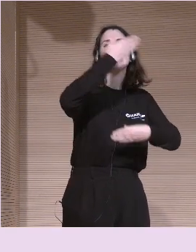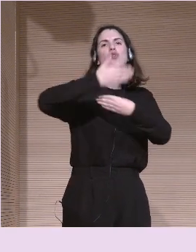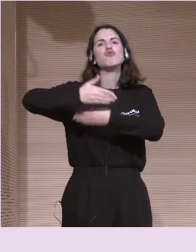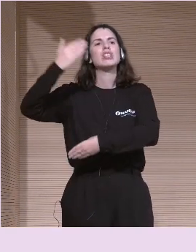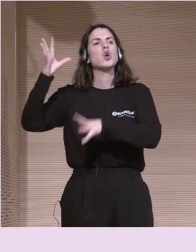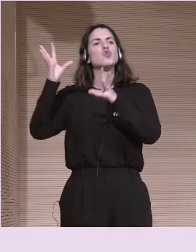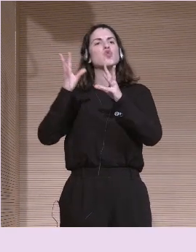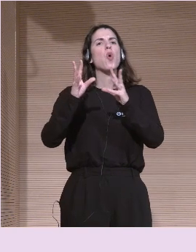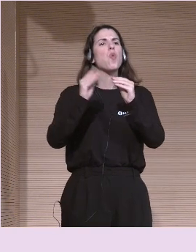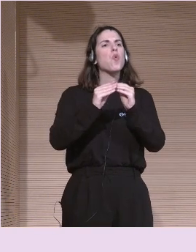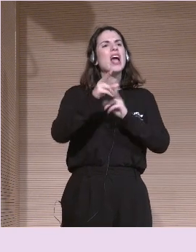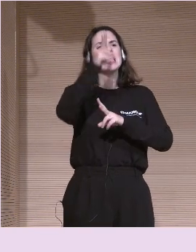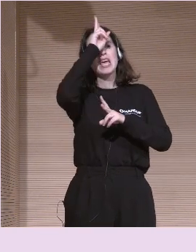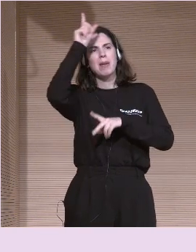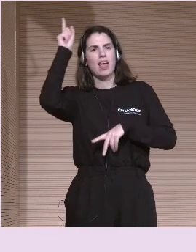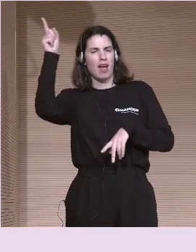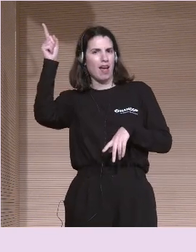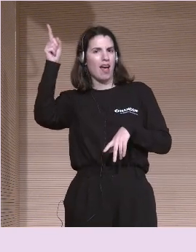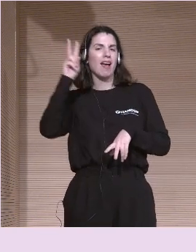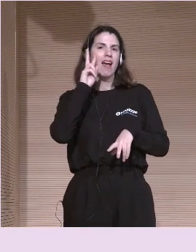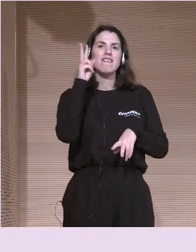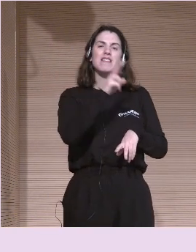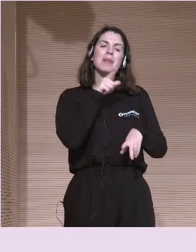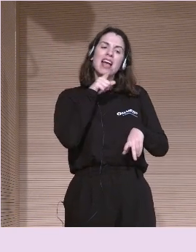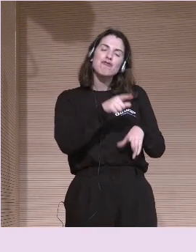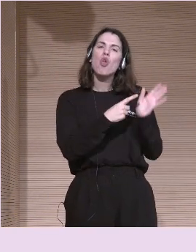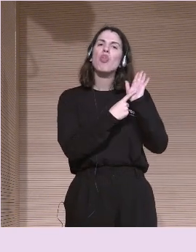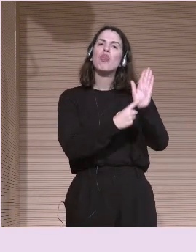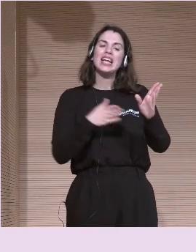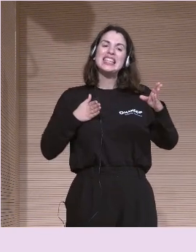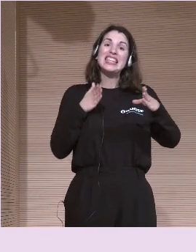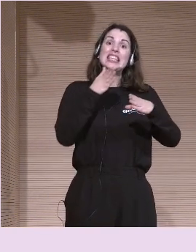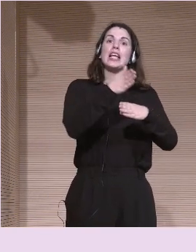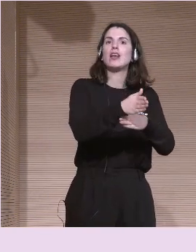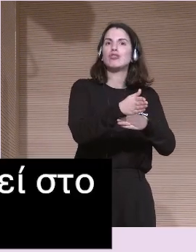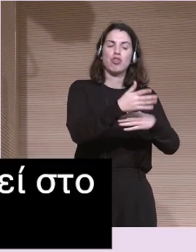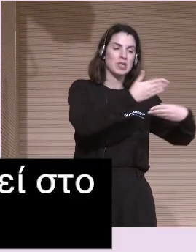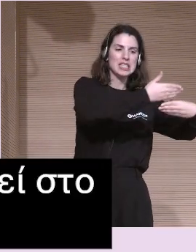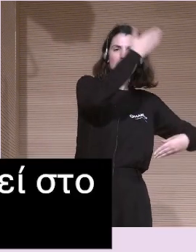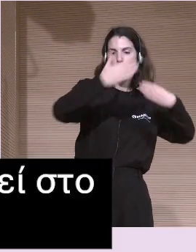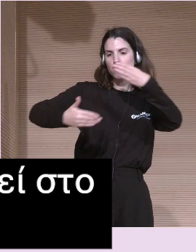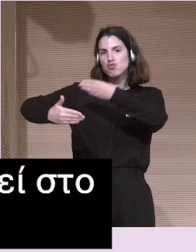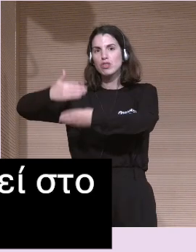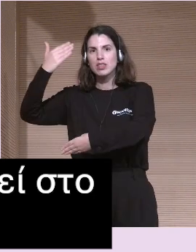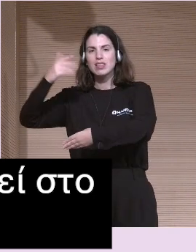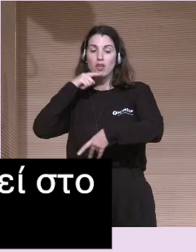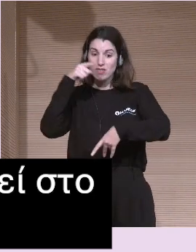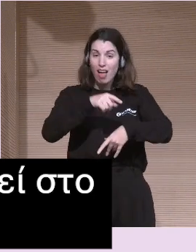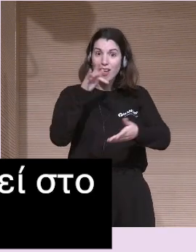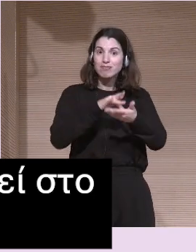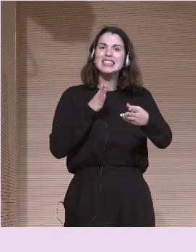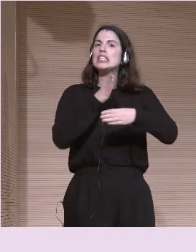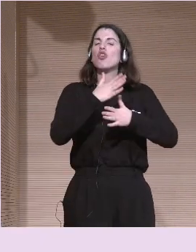our entrance. It's just between those two bits of the wall. And it was a former H&M store. So it's got a really nice kind of wide door